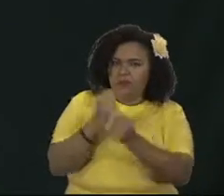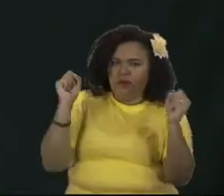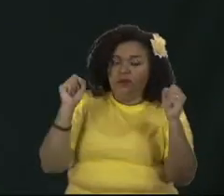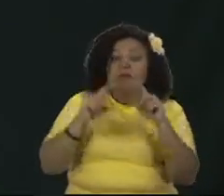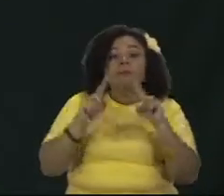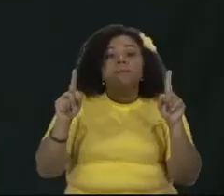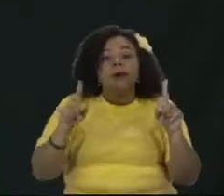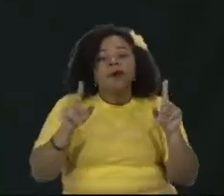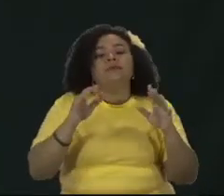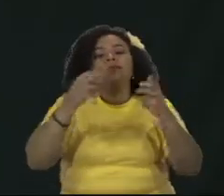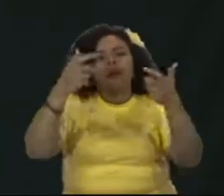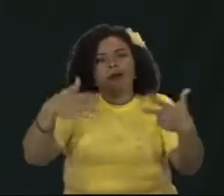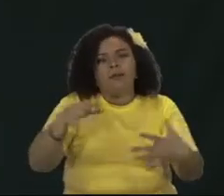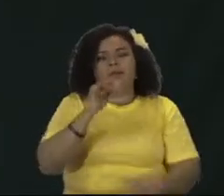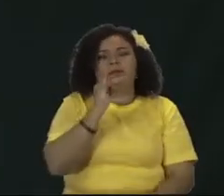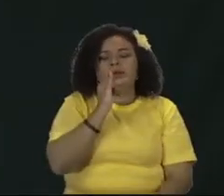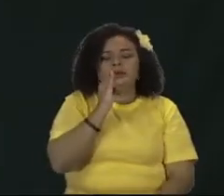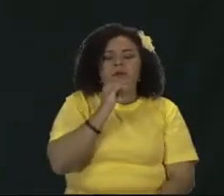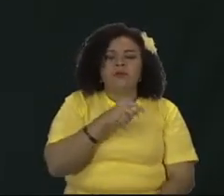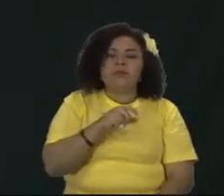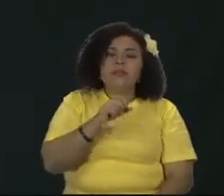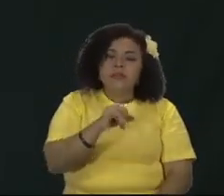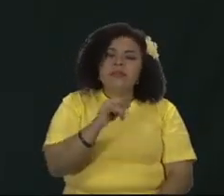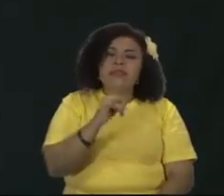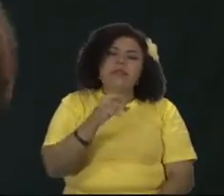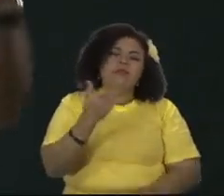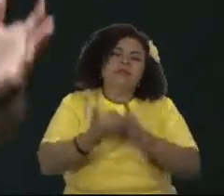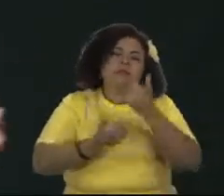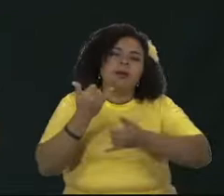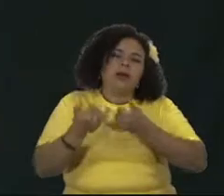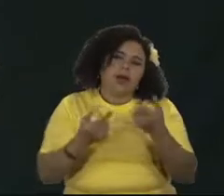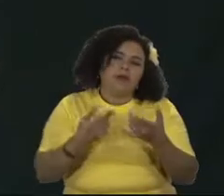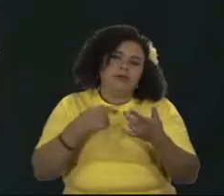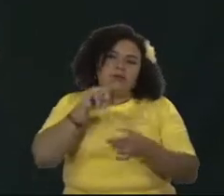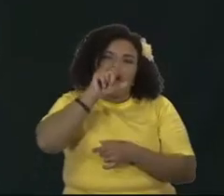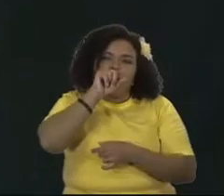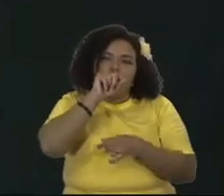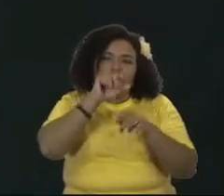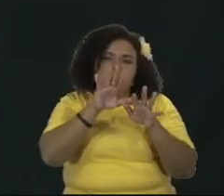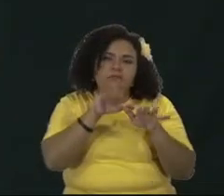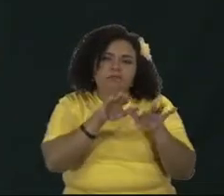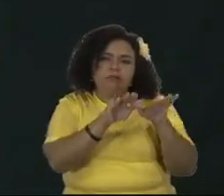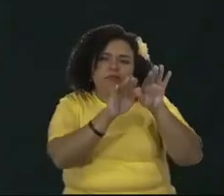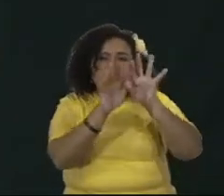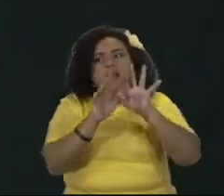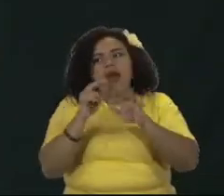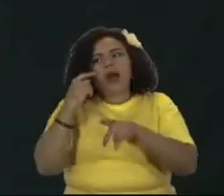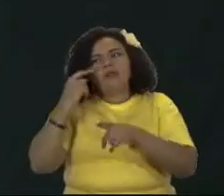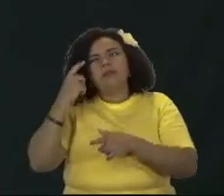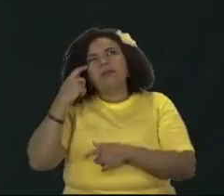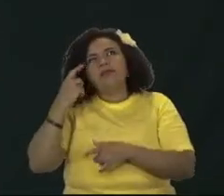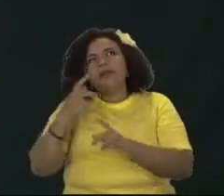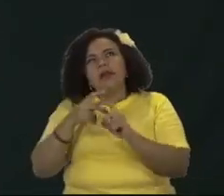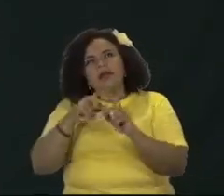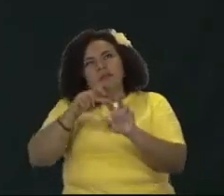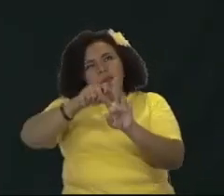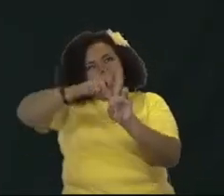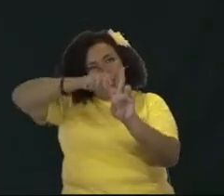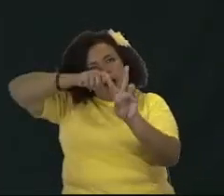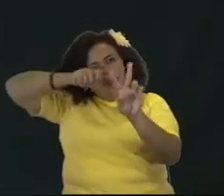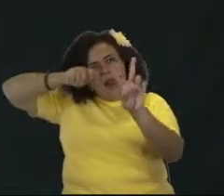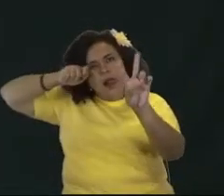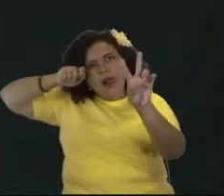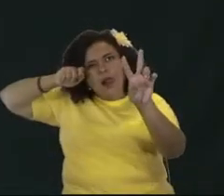and you're hunting and you're aiming the birds, I don't know, any kind of bird, and